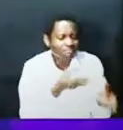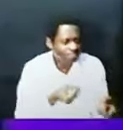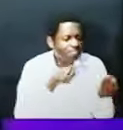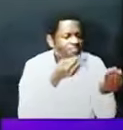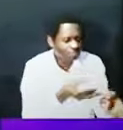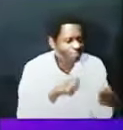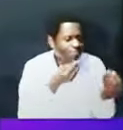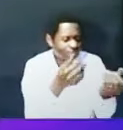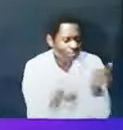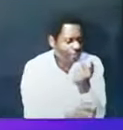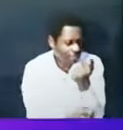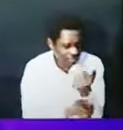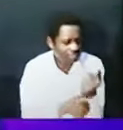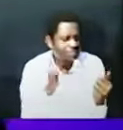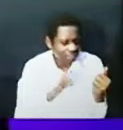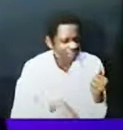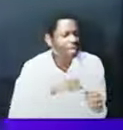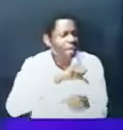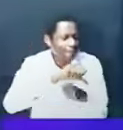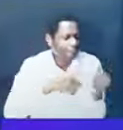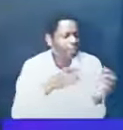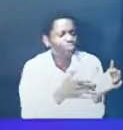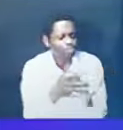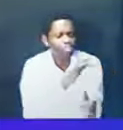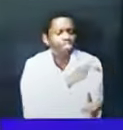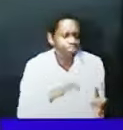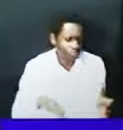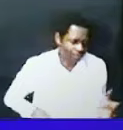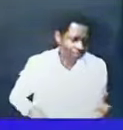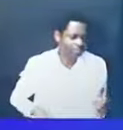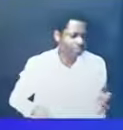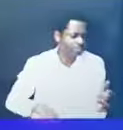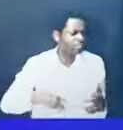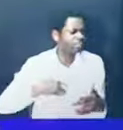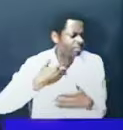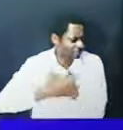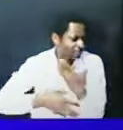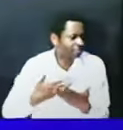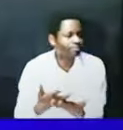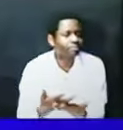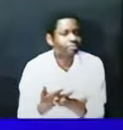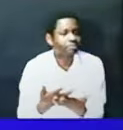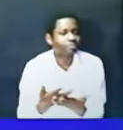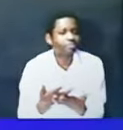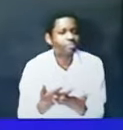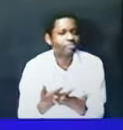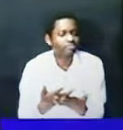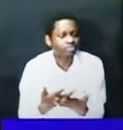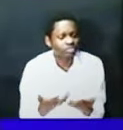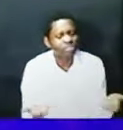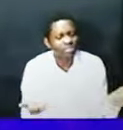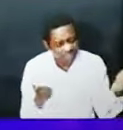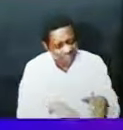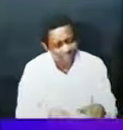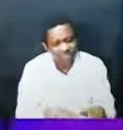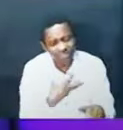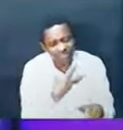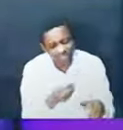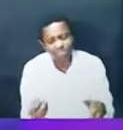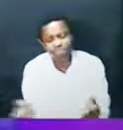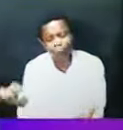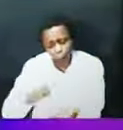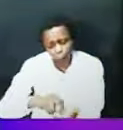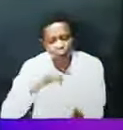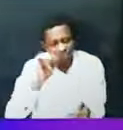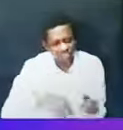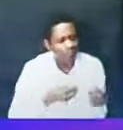obehire wiase musuakuo nyina no. Na ya sempa wo ka che Abraham e fa Christo ne ba obeba asasi so ni wa obewu ani